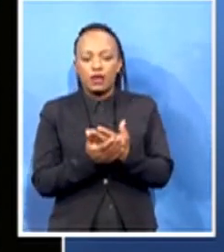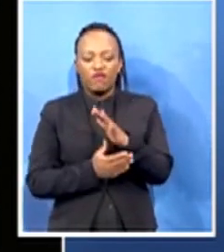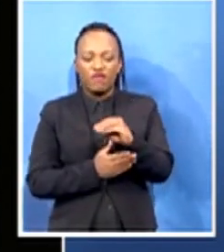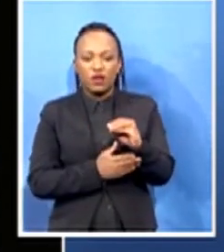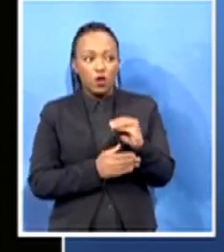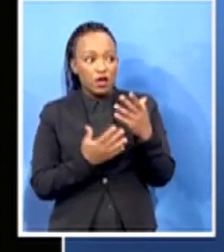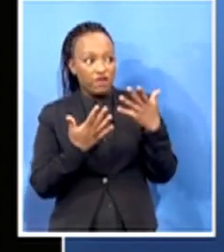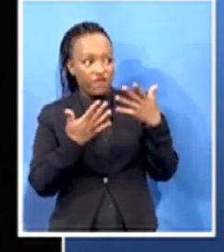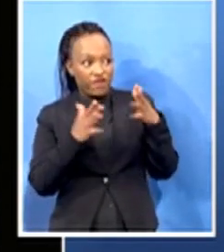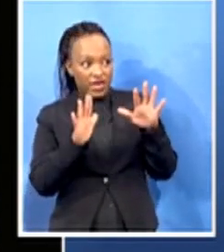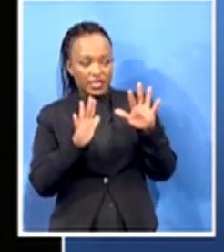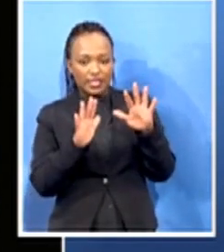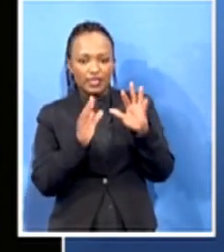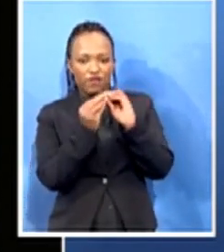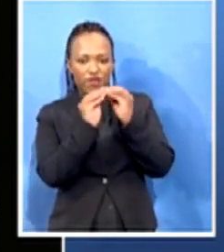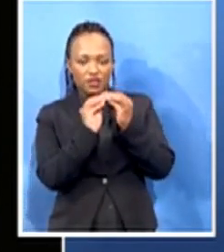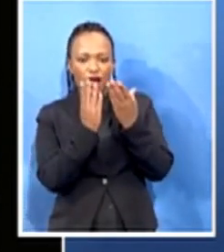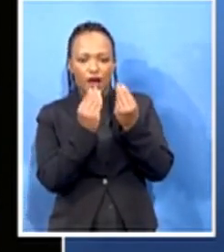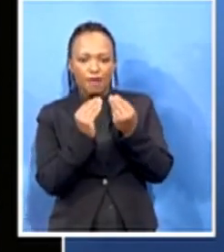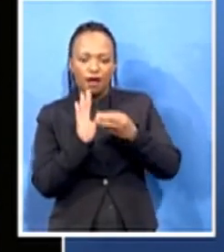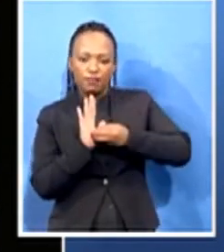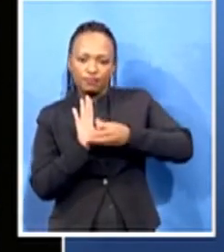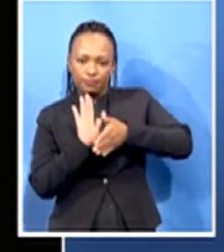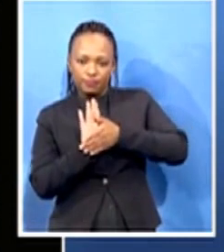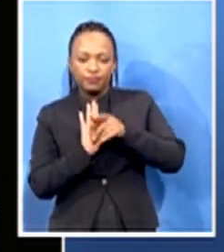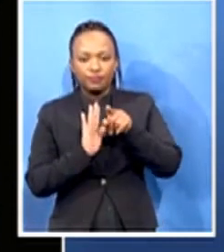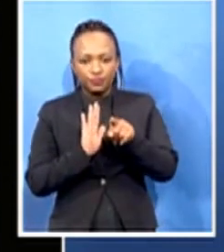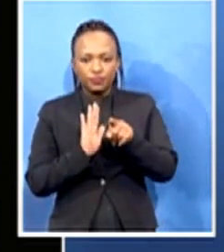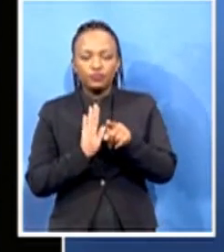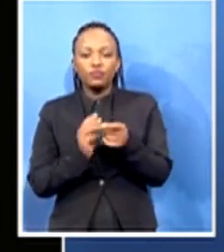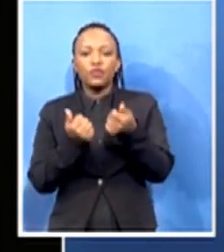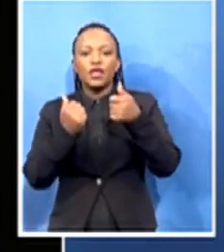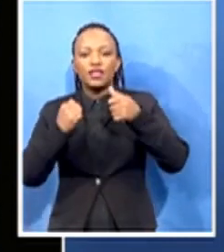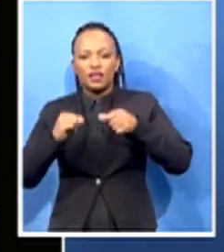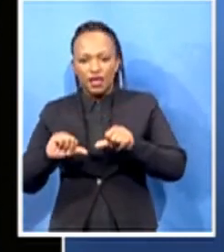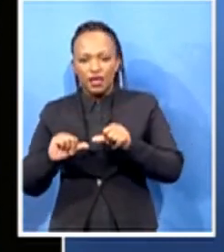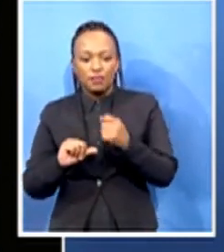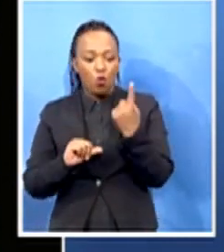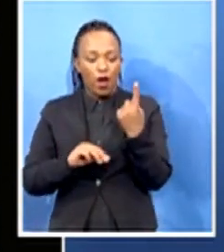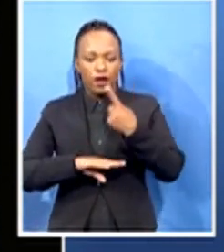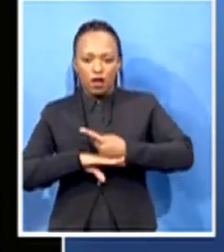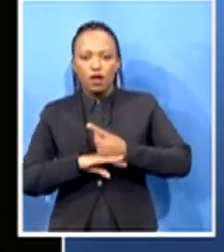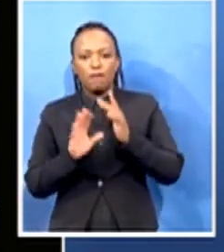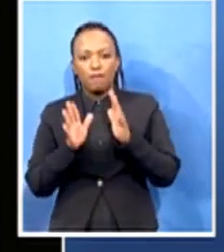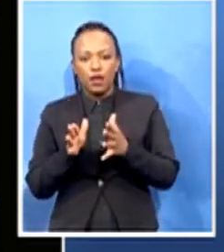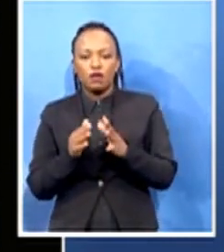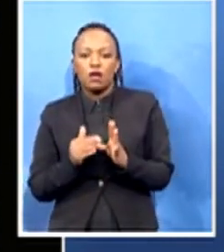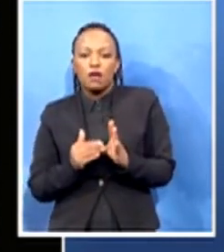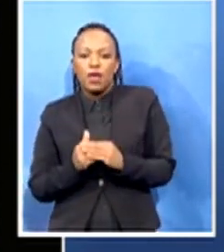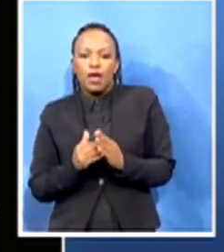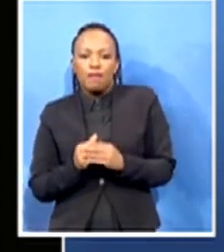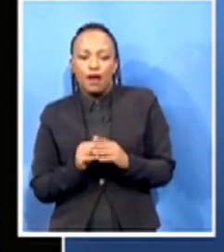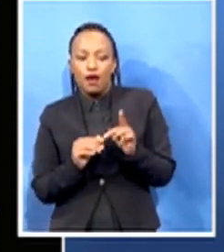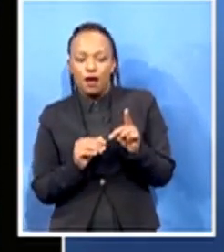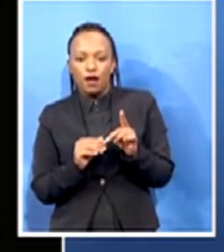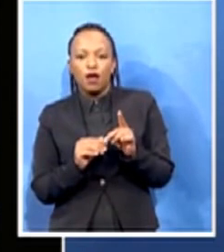a variation. It will then take us just one day. The members will vote, but I must confirm